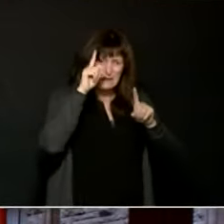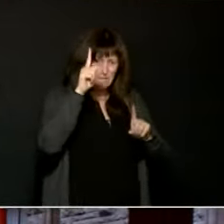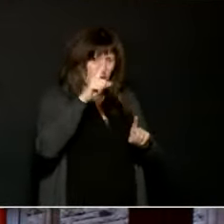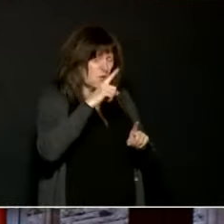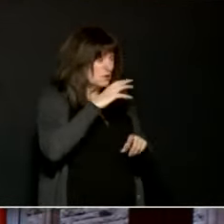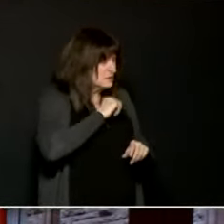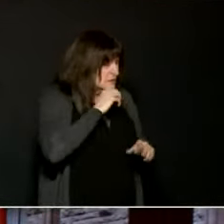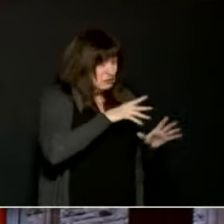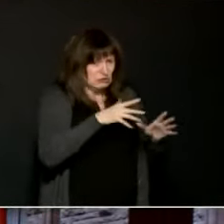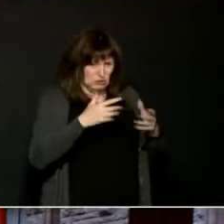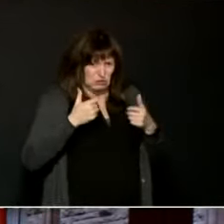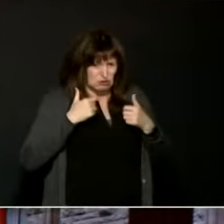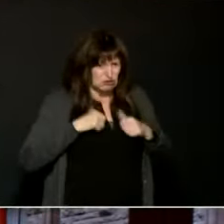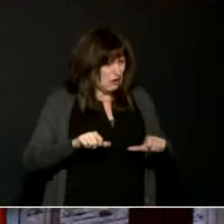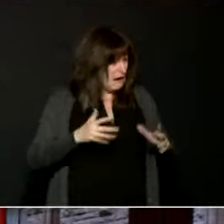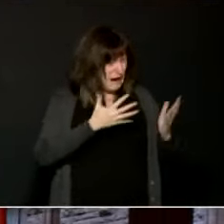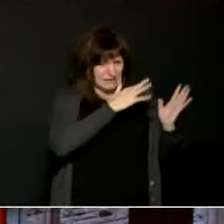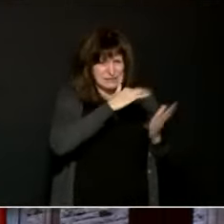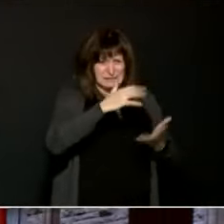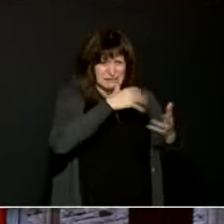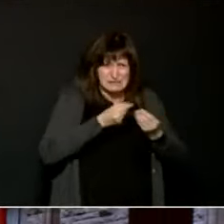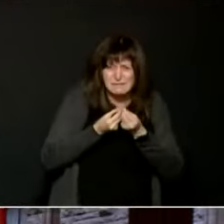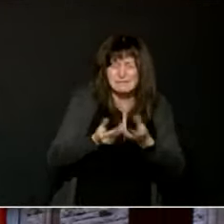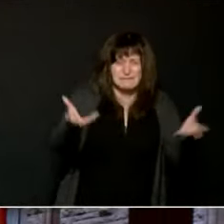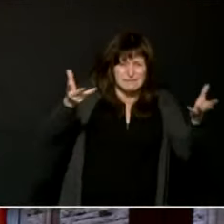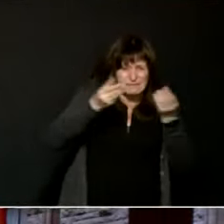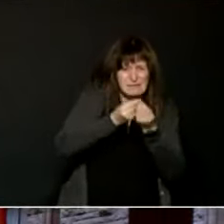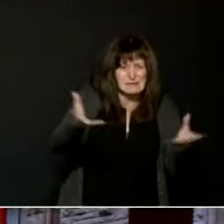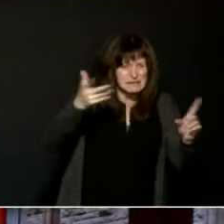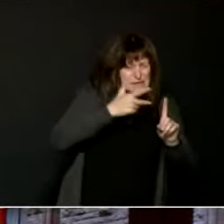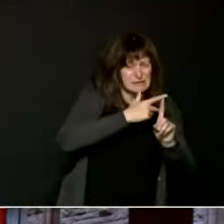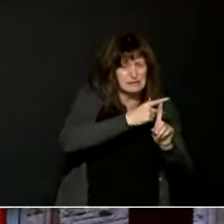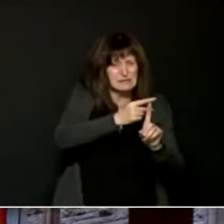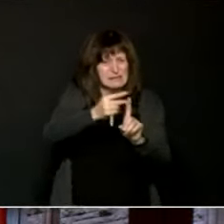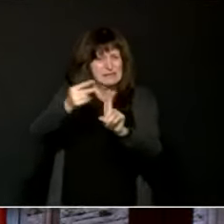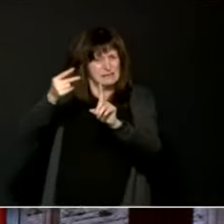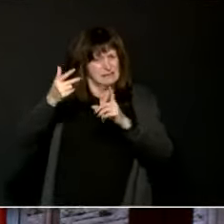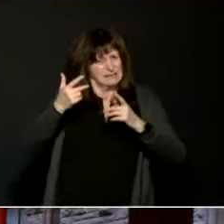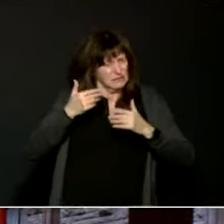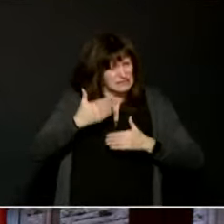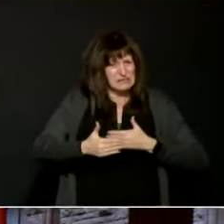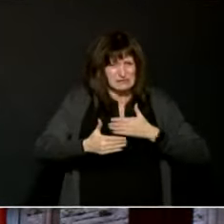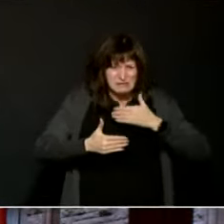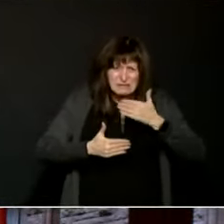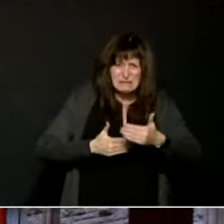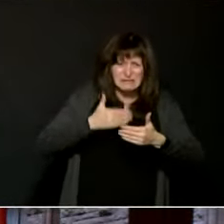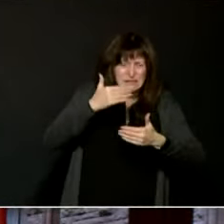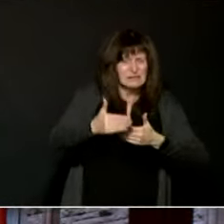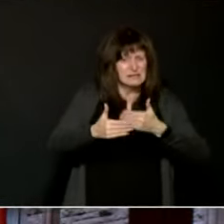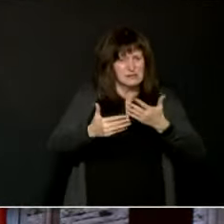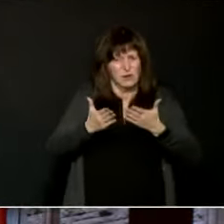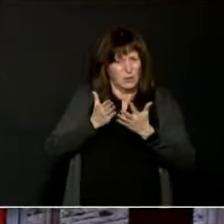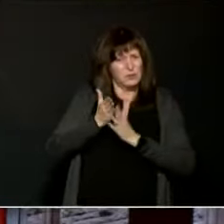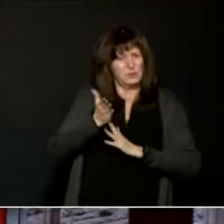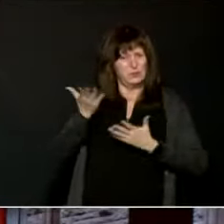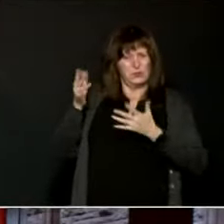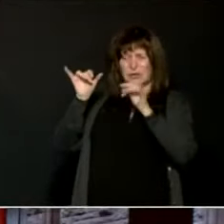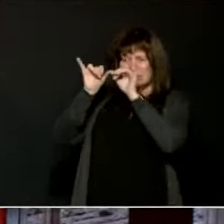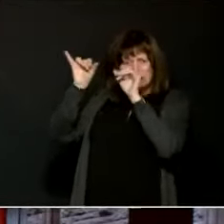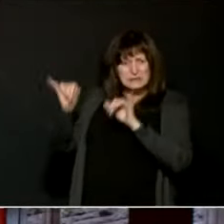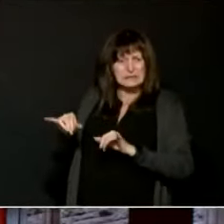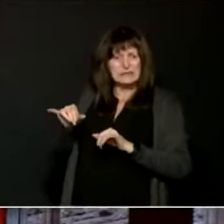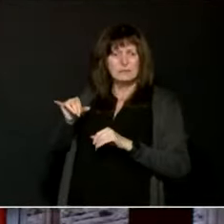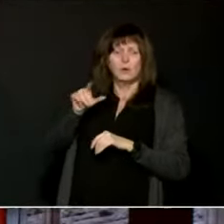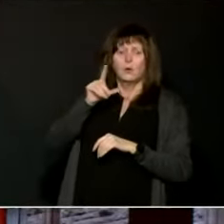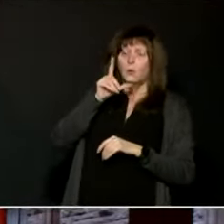very consistent and documented way through our COVAX systems to make sure we know who got it, when you got it, and when you're going to get your second